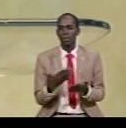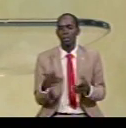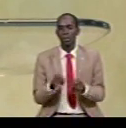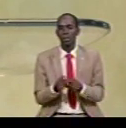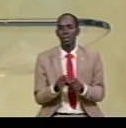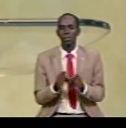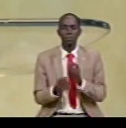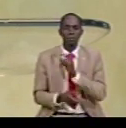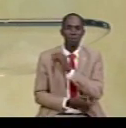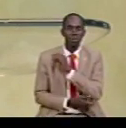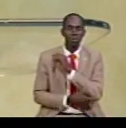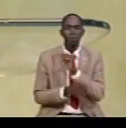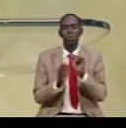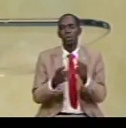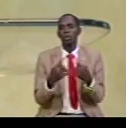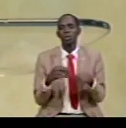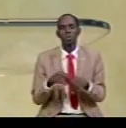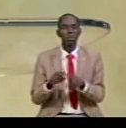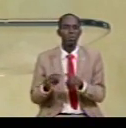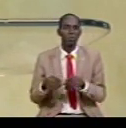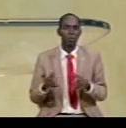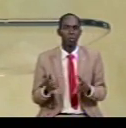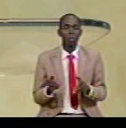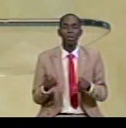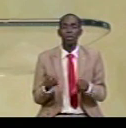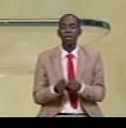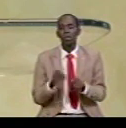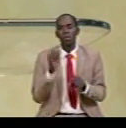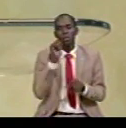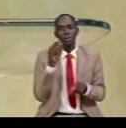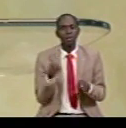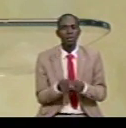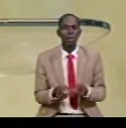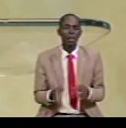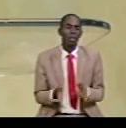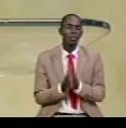Now, the question that our sister asked, the first is